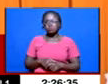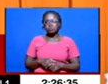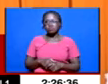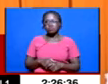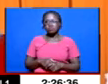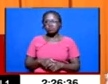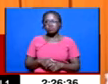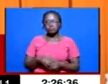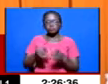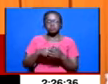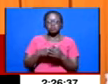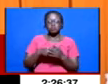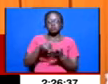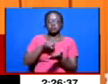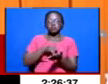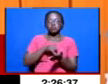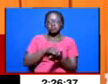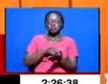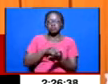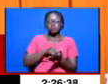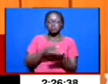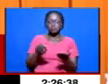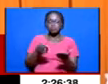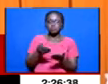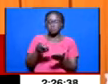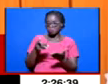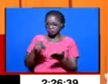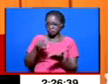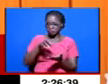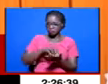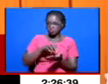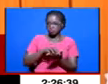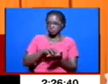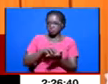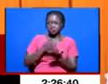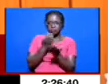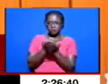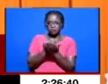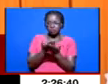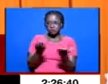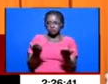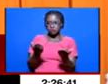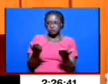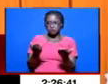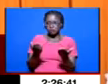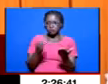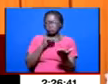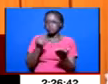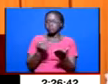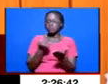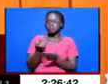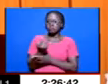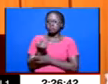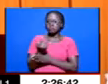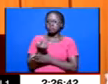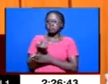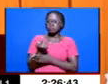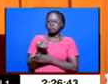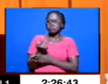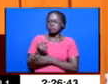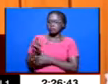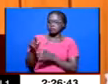commence or get involved. In this particular case, there is evidence that not only did he